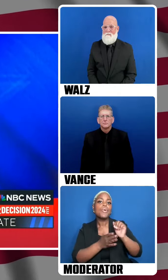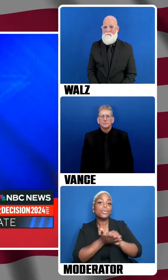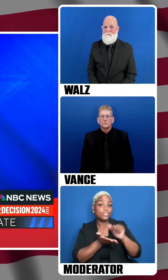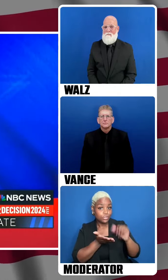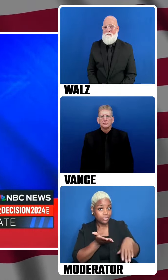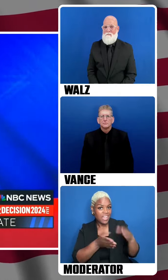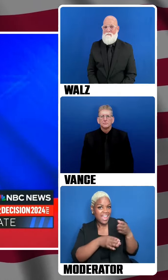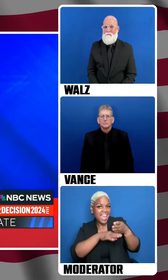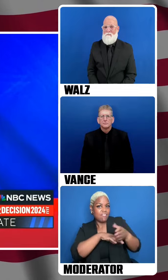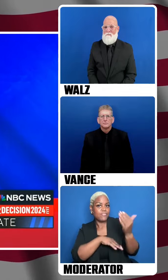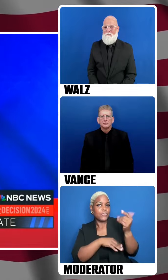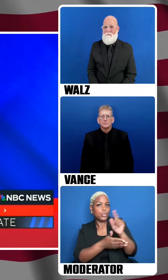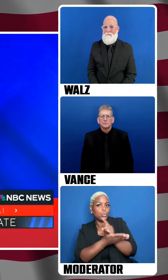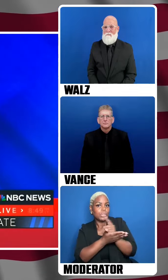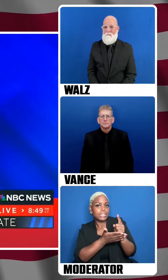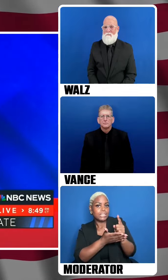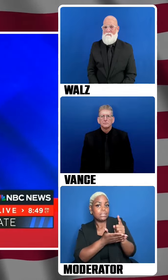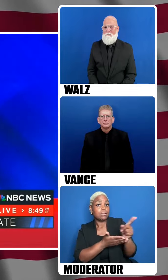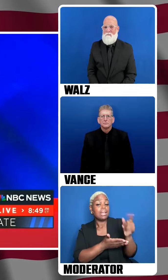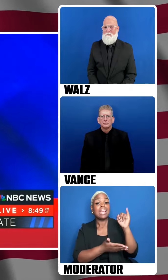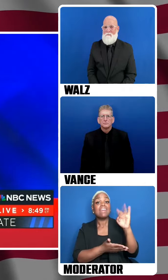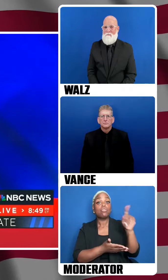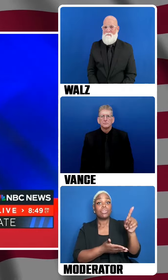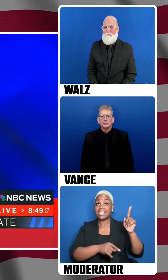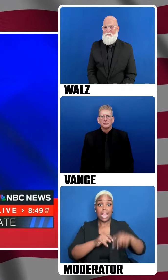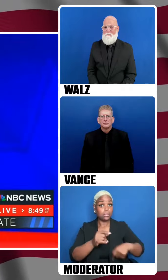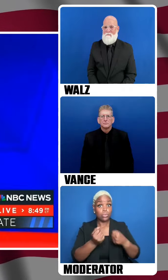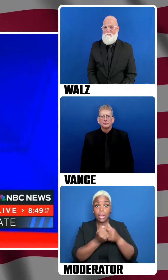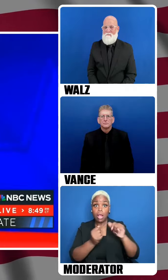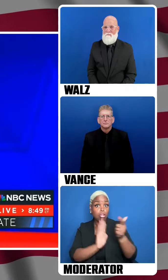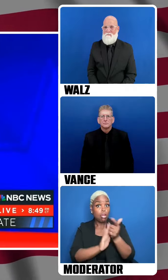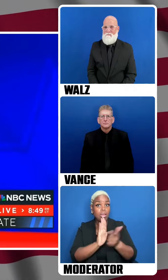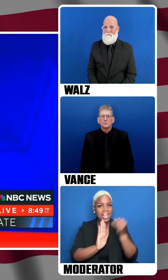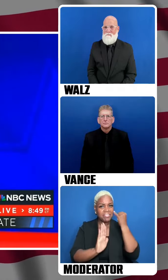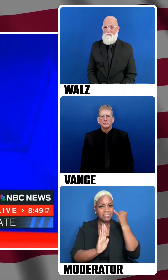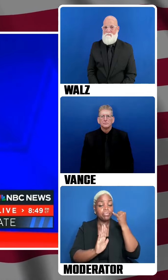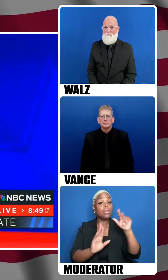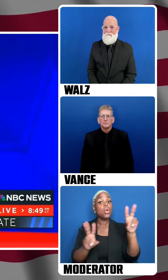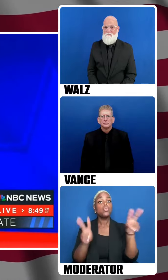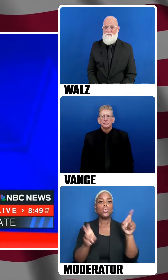support legislation like that, quote, you are making the United States the most